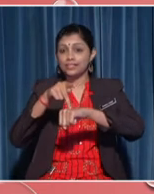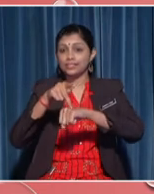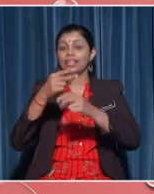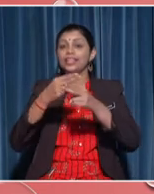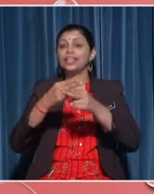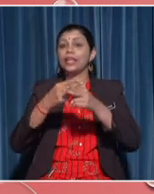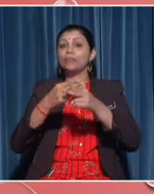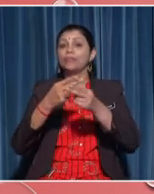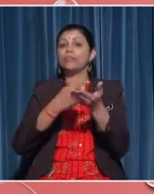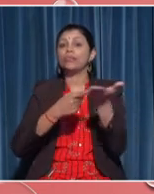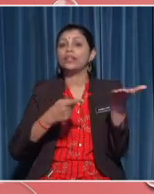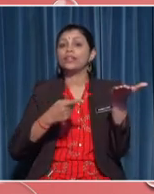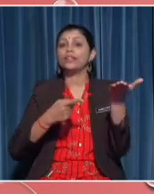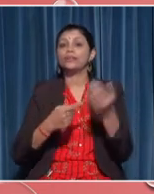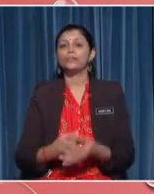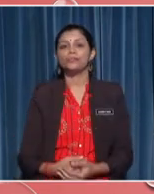Awesome.